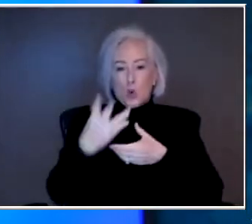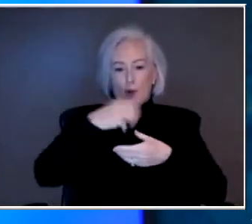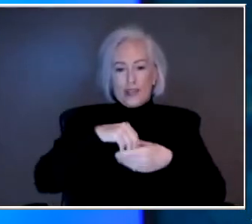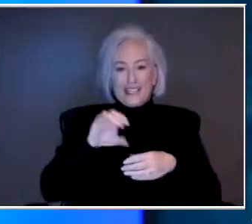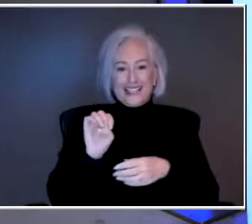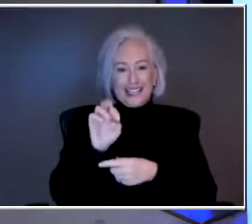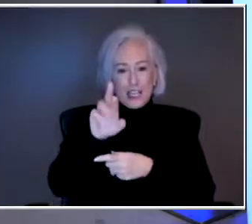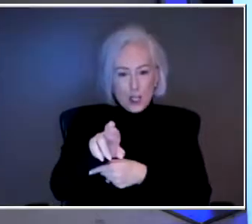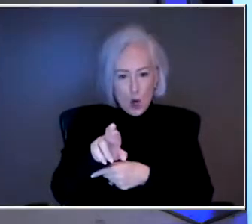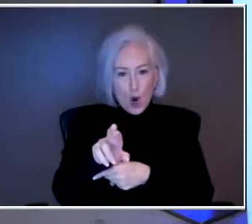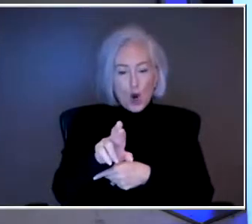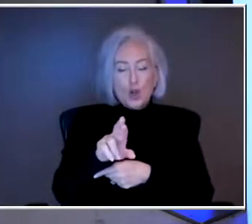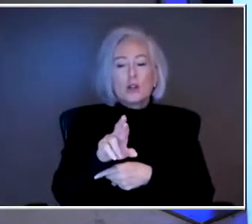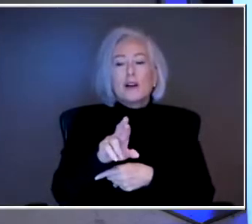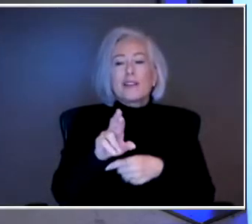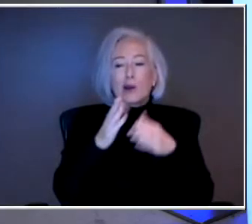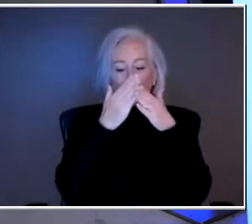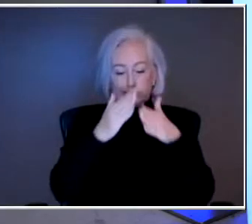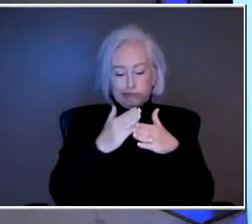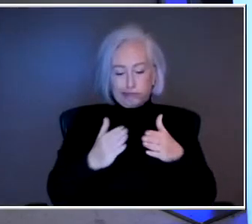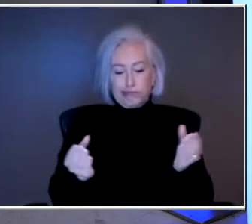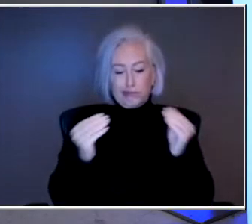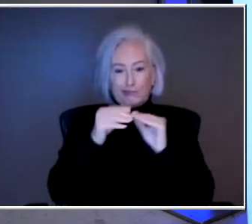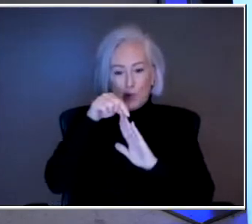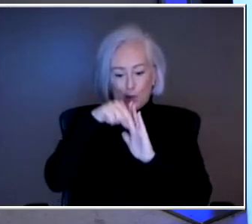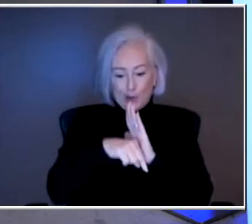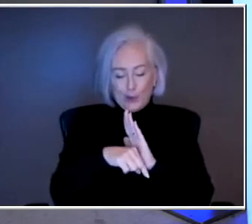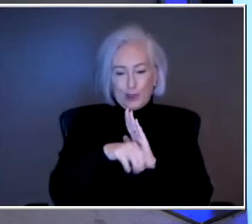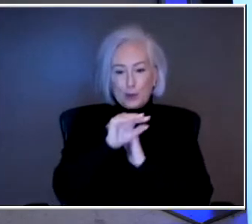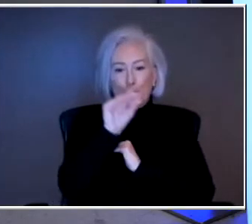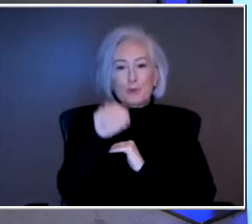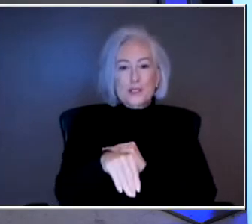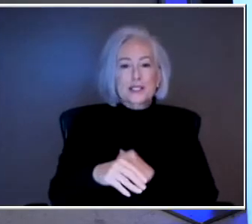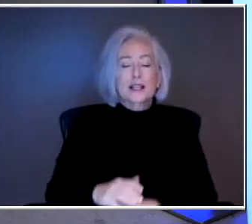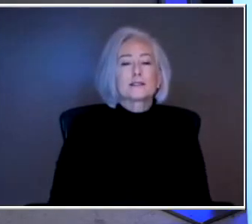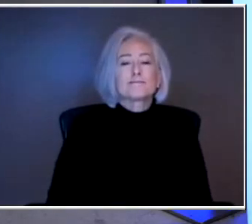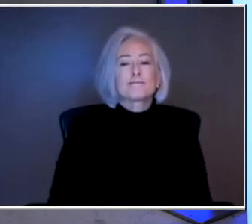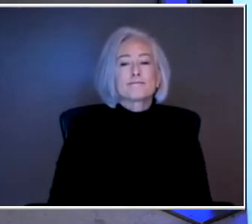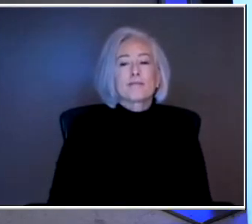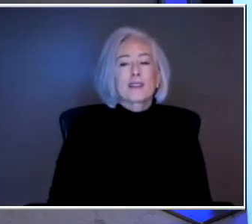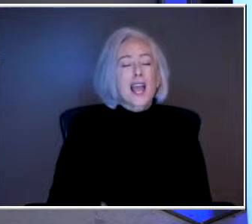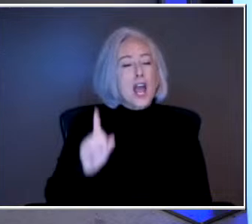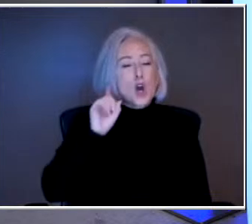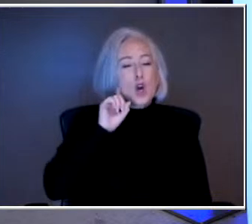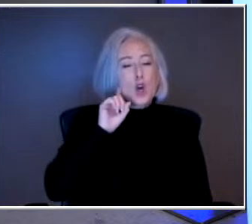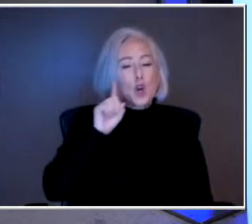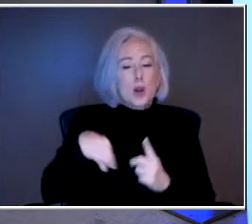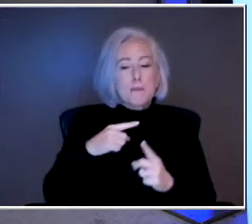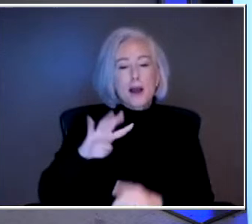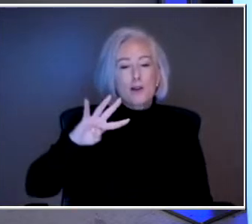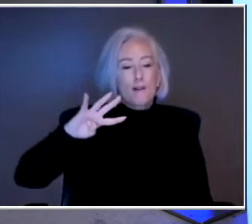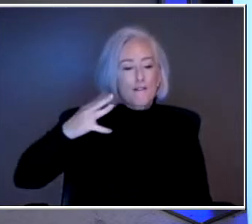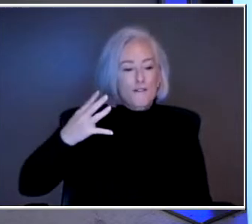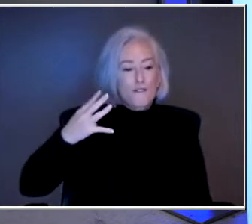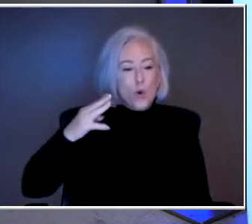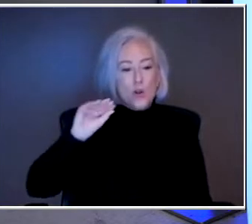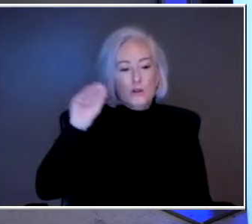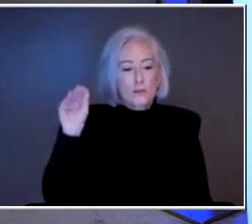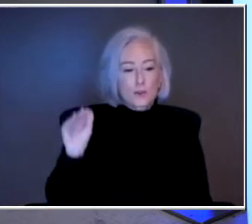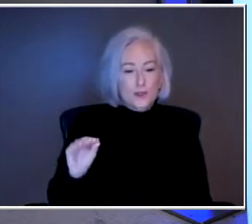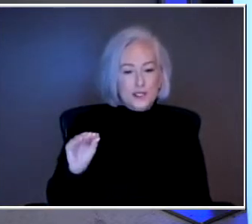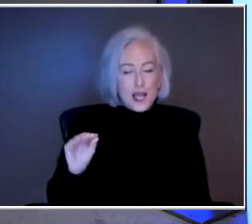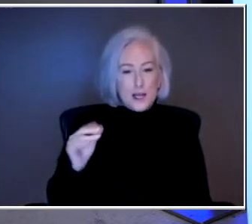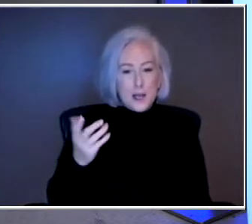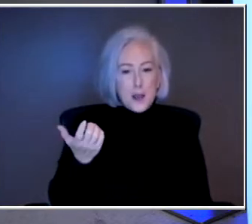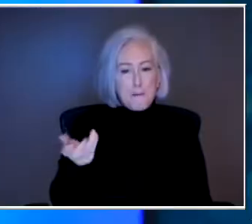accurate. Speaking of numbers, Steve says that he's recently heard about 4th degree burns. We hear about 1st, 2nd, and 3rd. What's 4th? Yeah,